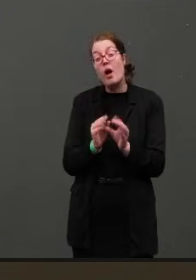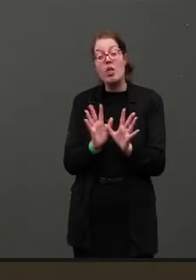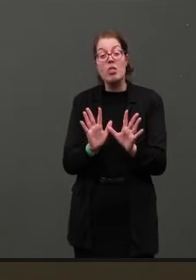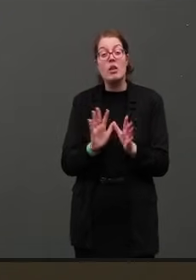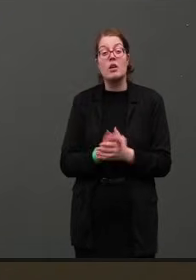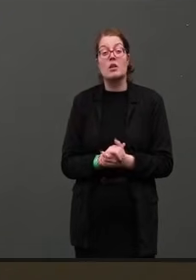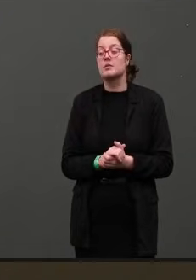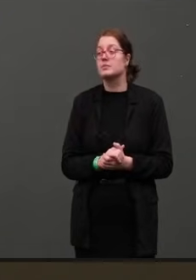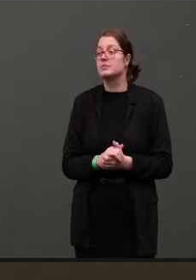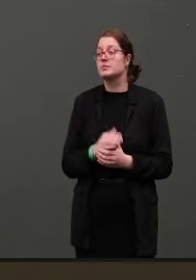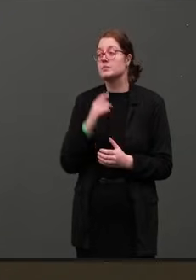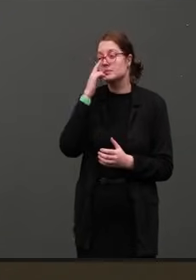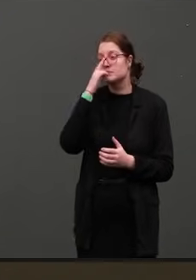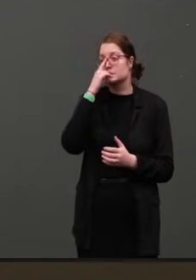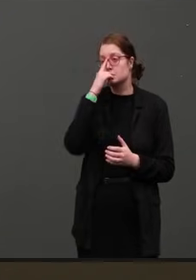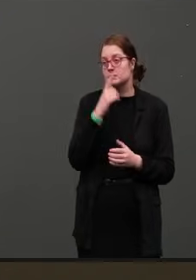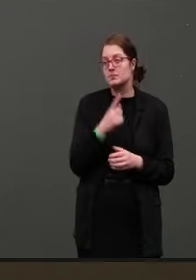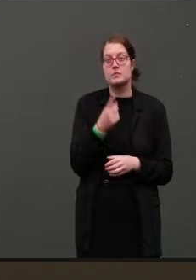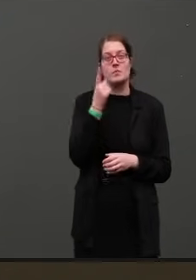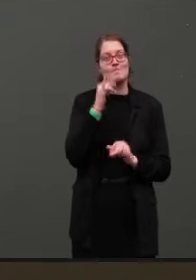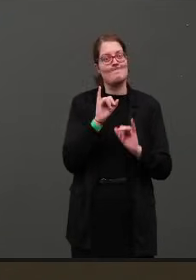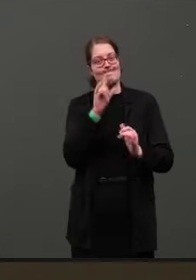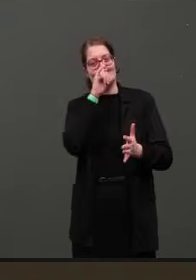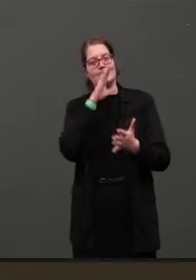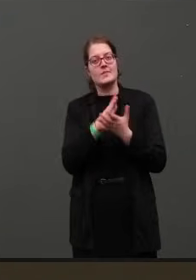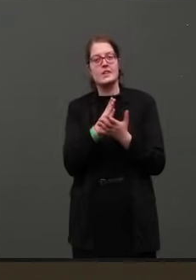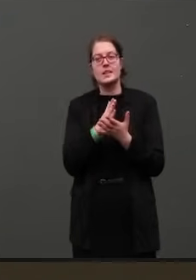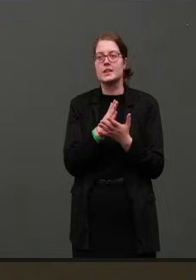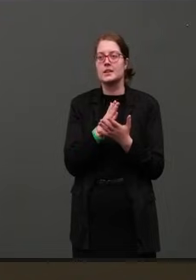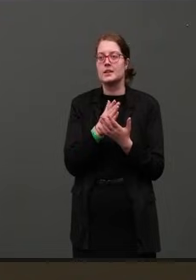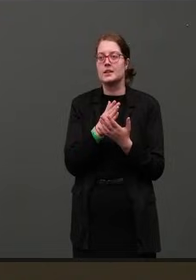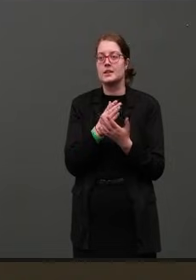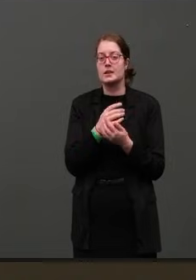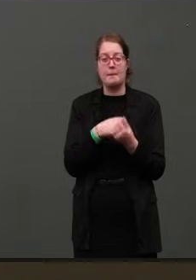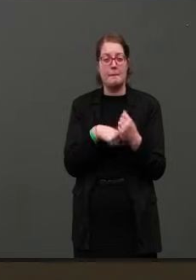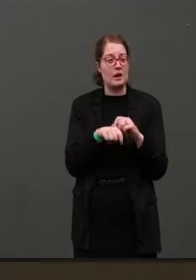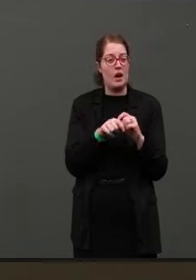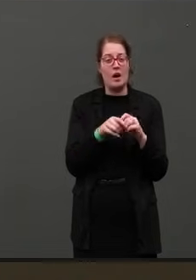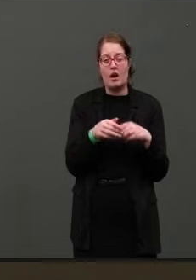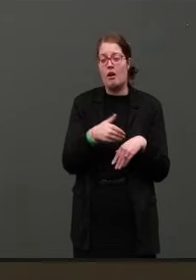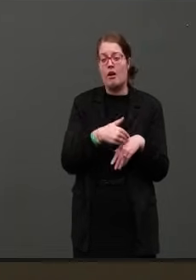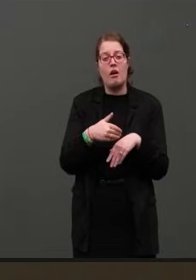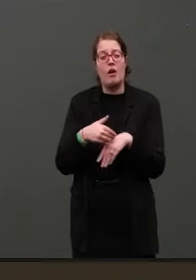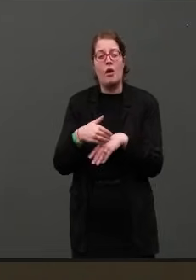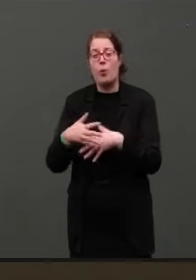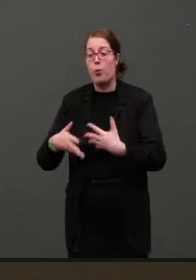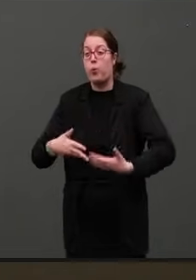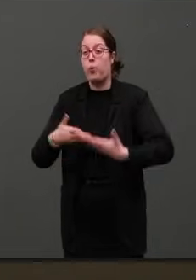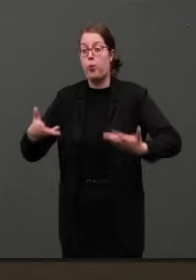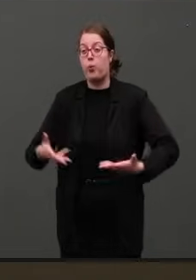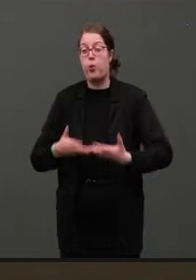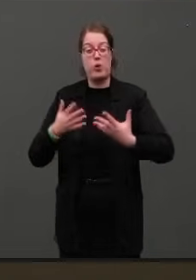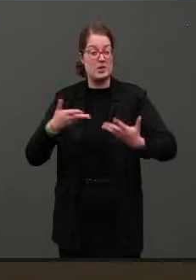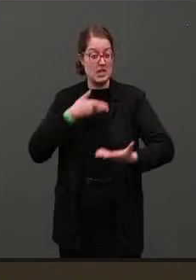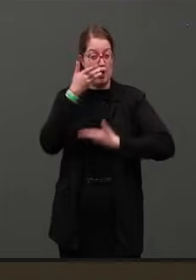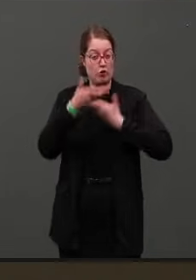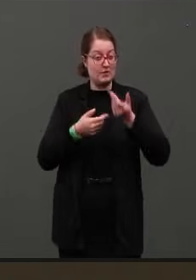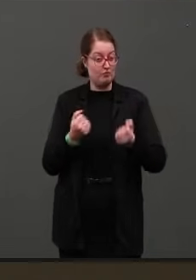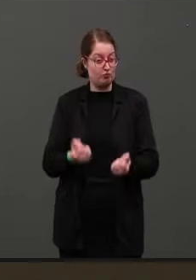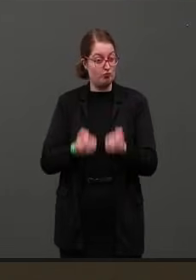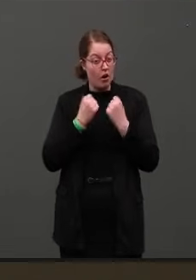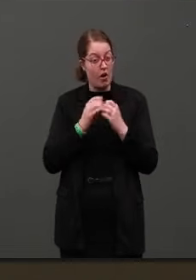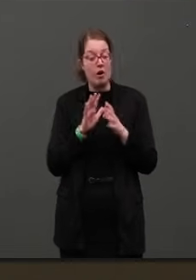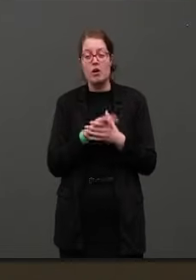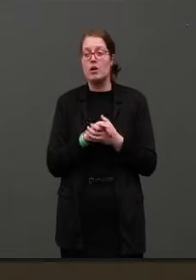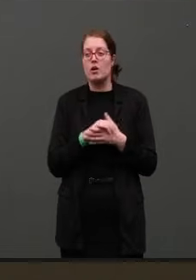bad decision like that can drive an entire narrative if it's strong enough. And several more throughout the